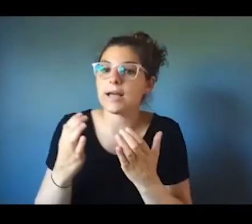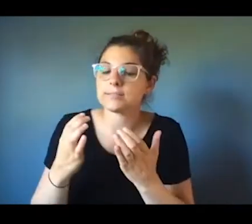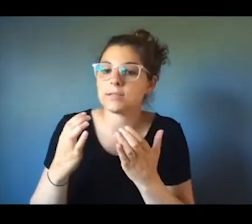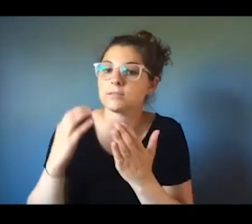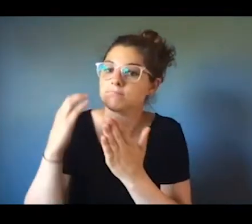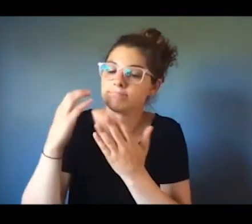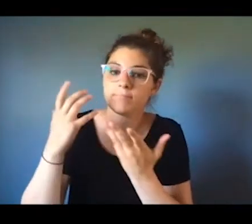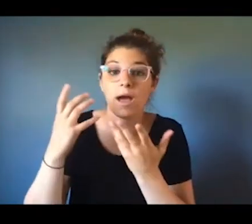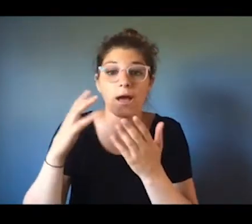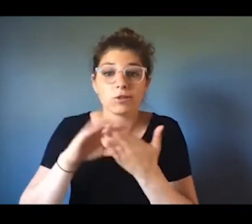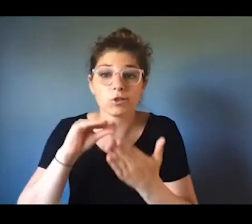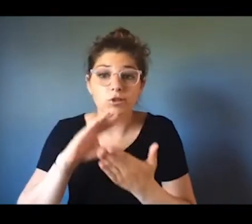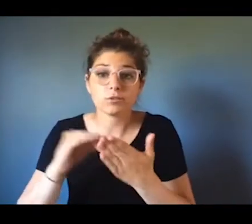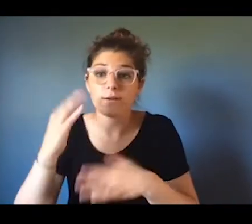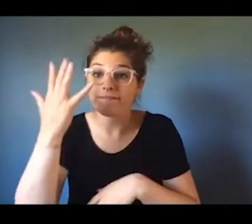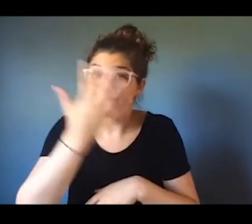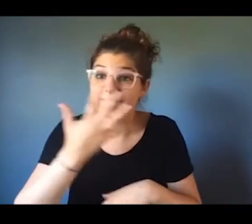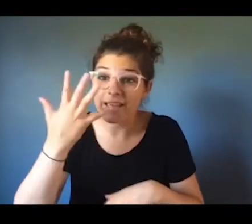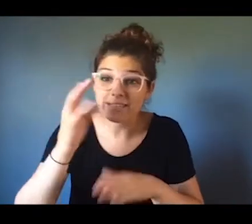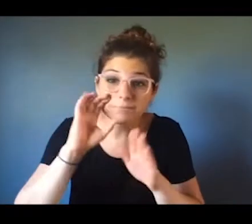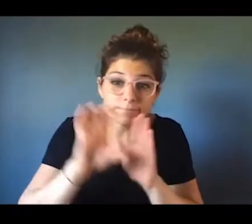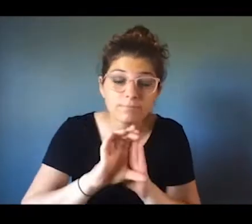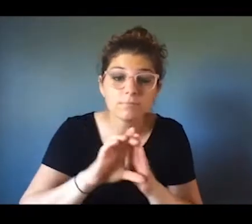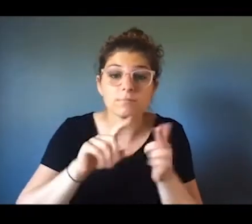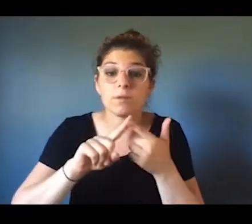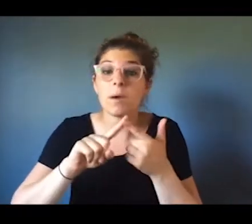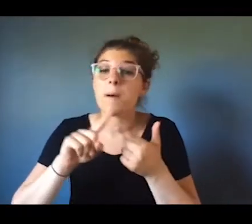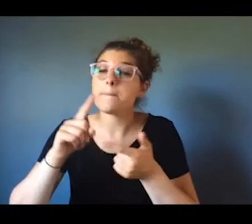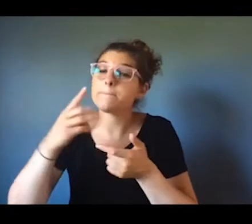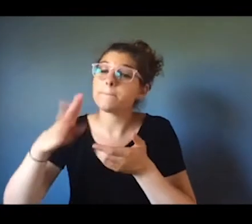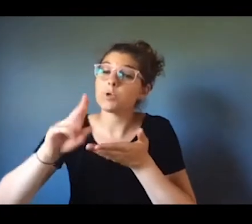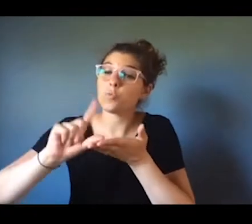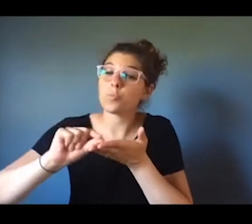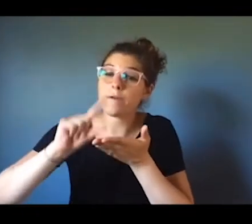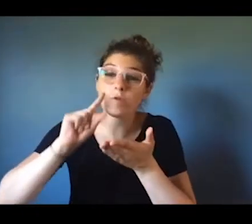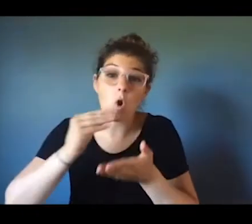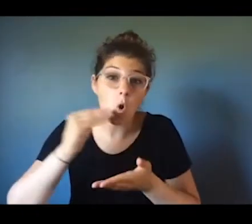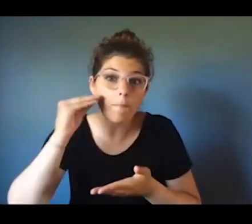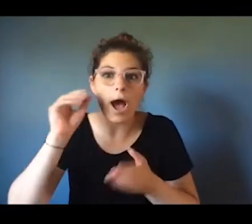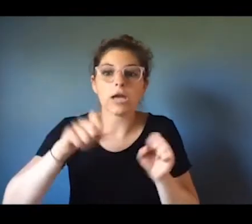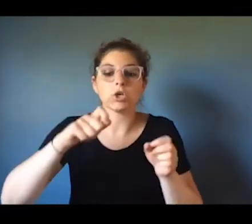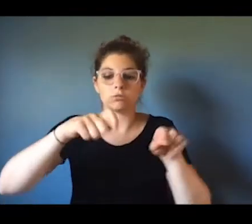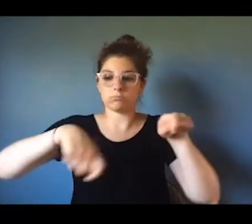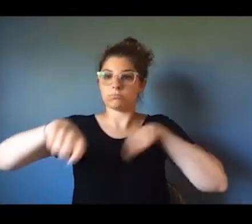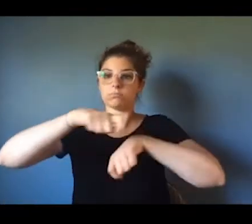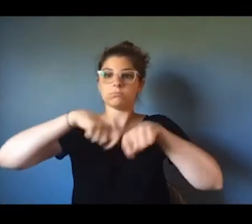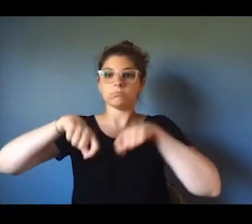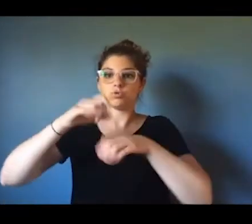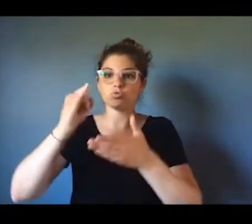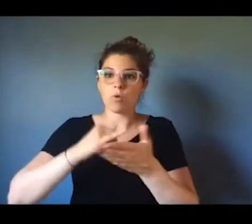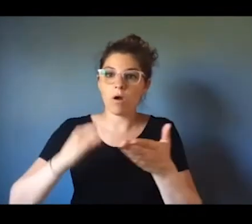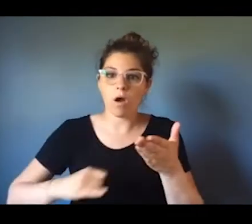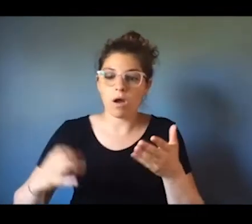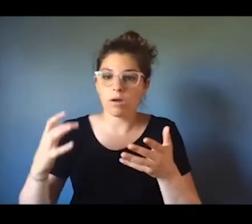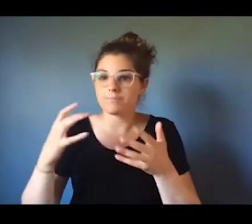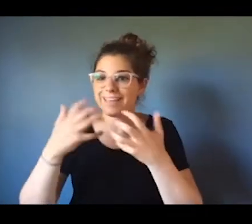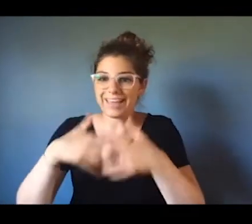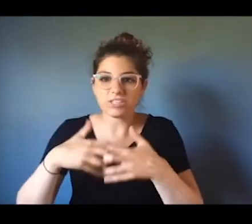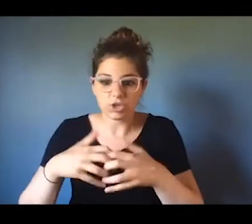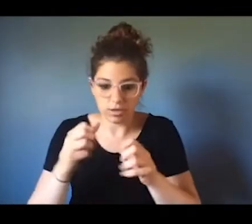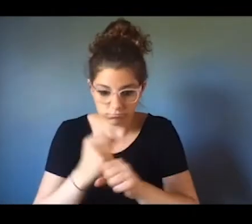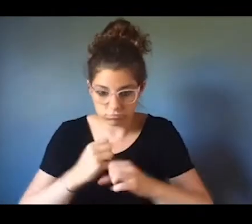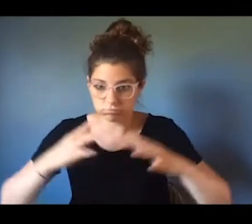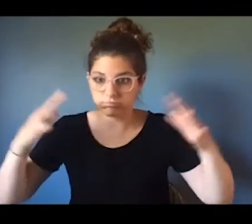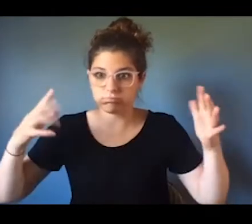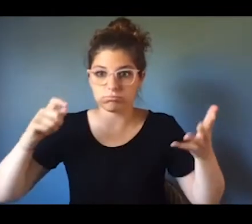when it came to drawing. I learned how to do portraits. I learned how to do blueprints. I could do the blueprints for a house, and an